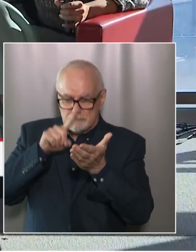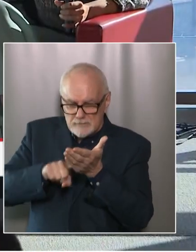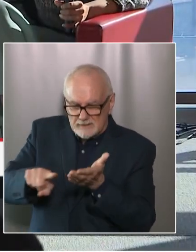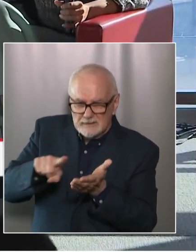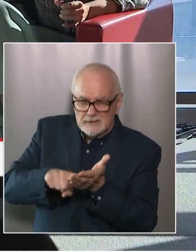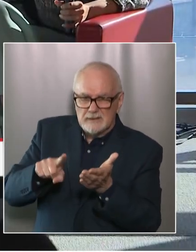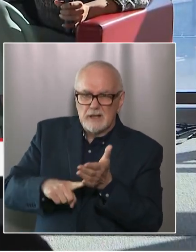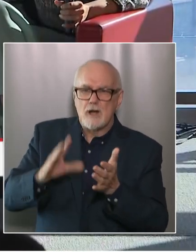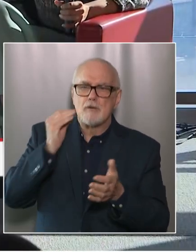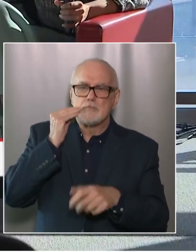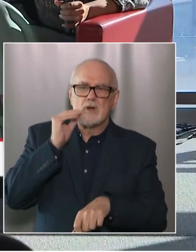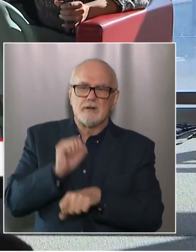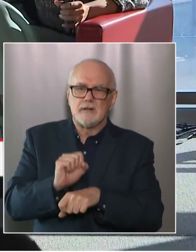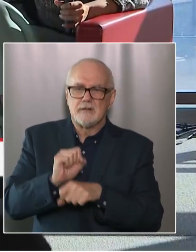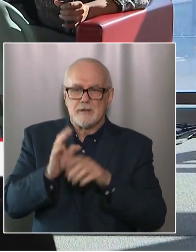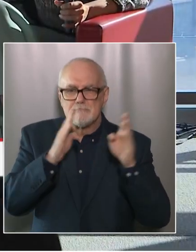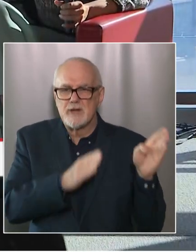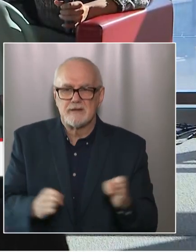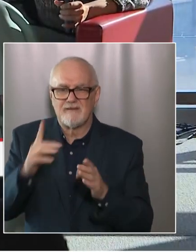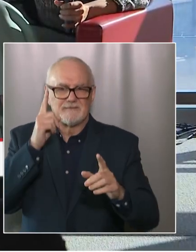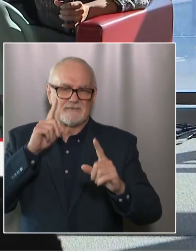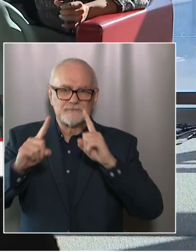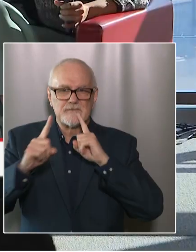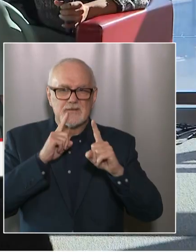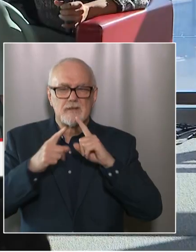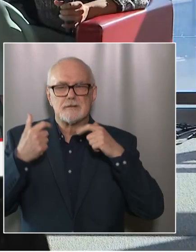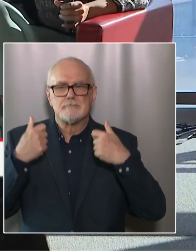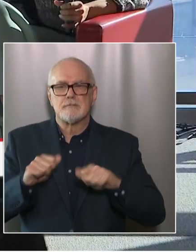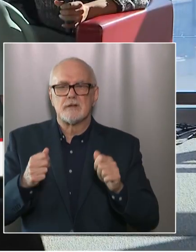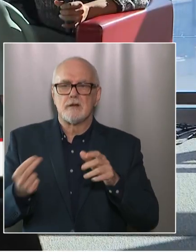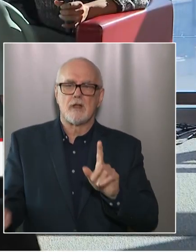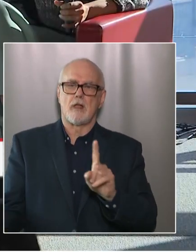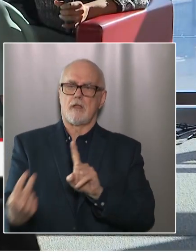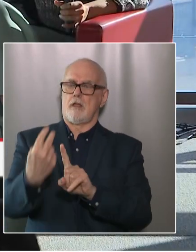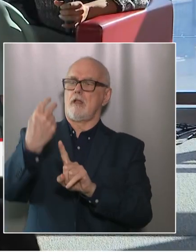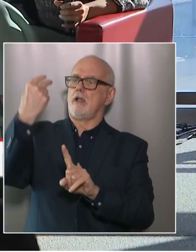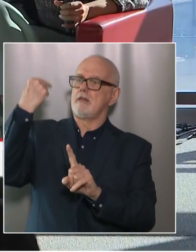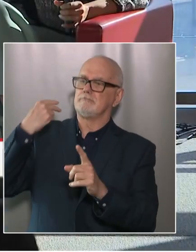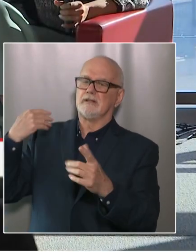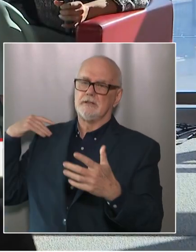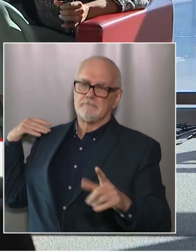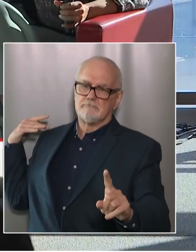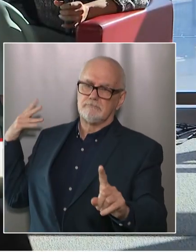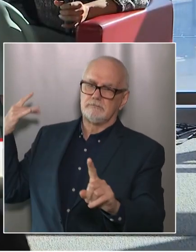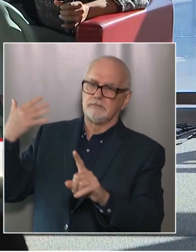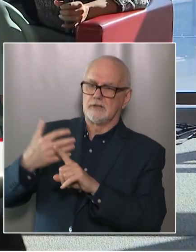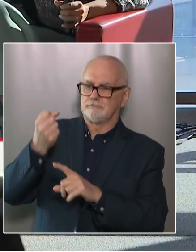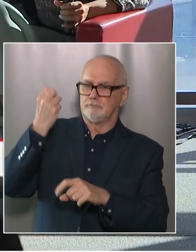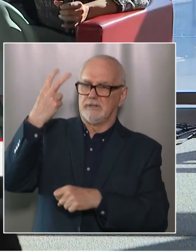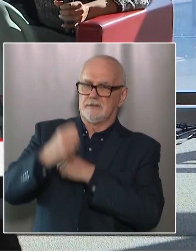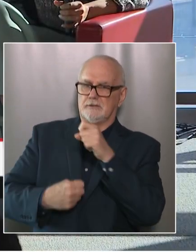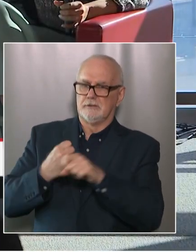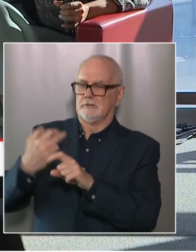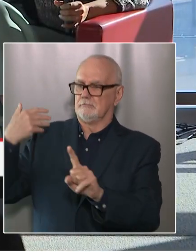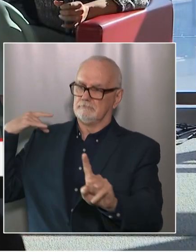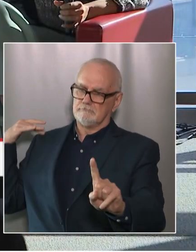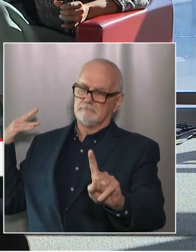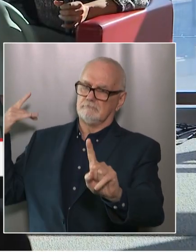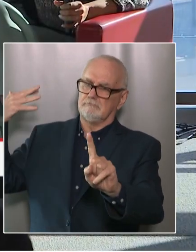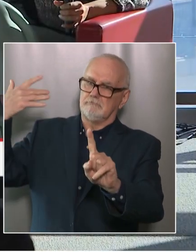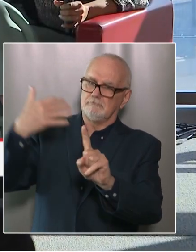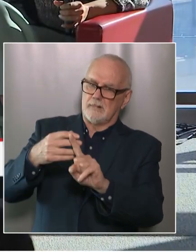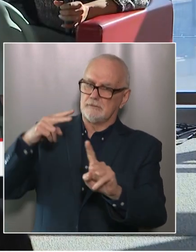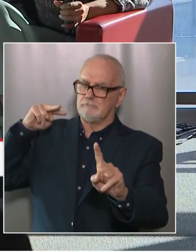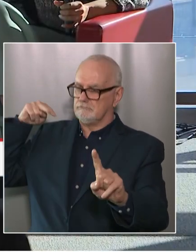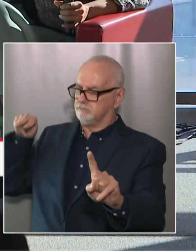homework to sort of prepare for this, I tried to look at some of the things you've said over the last 12 years or so. So two things that I think I